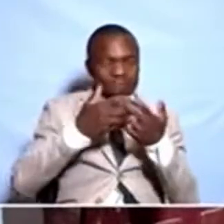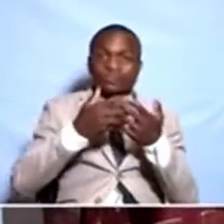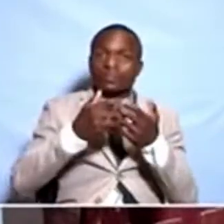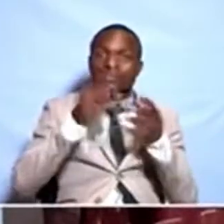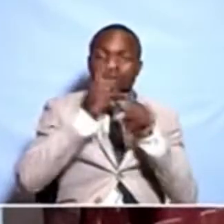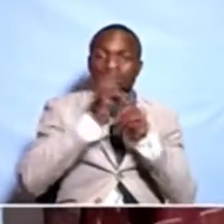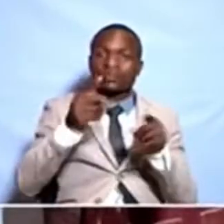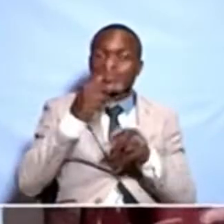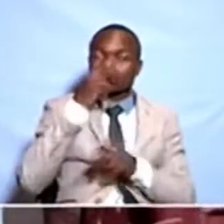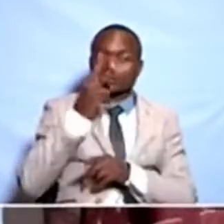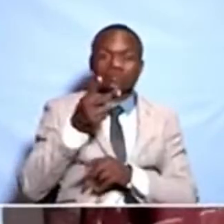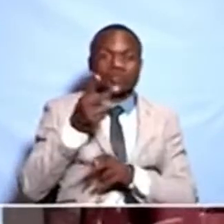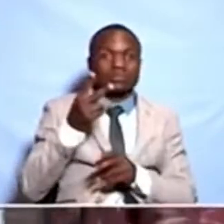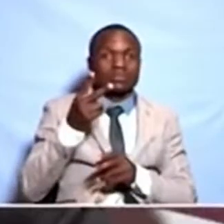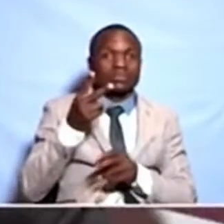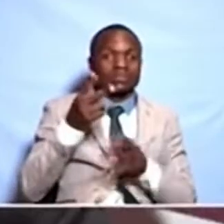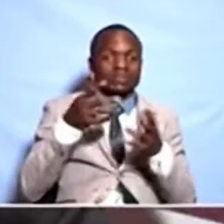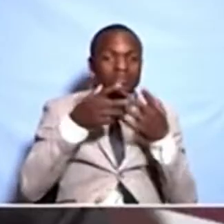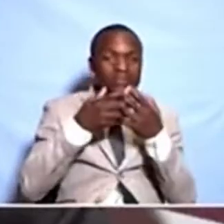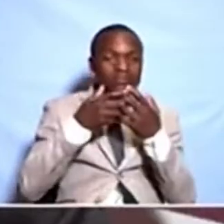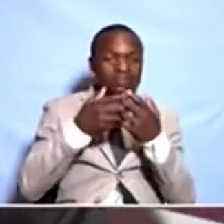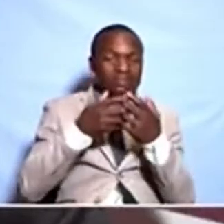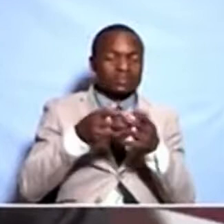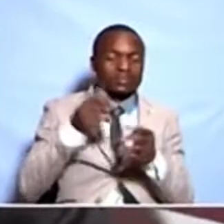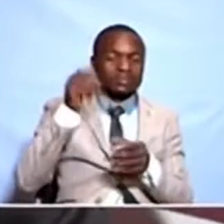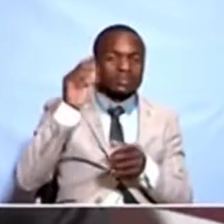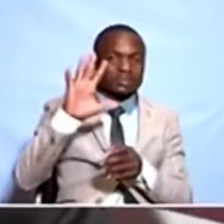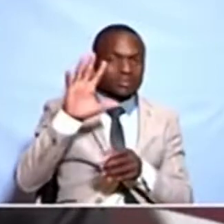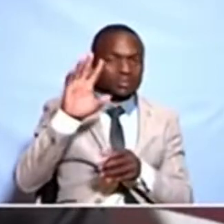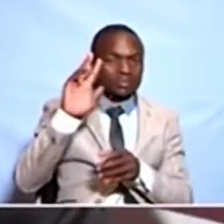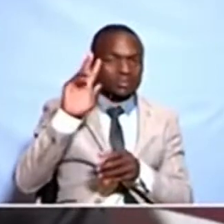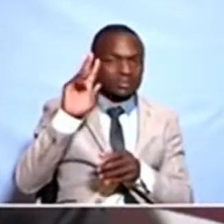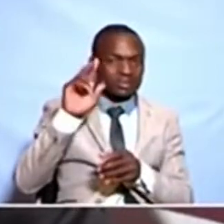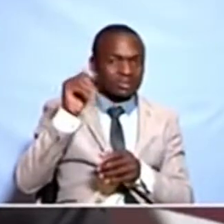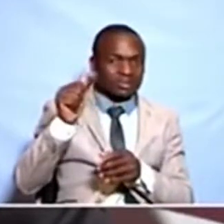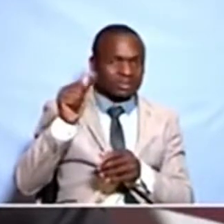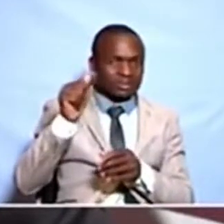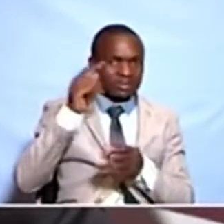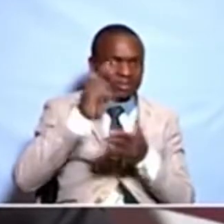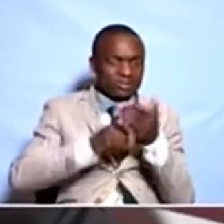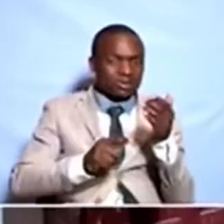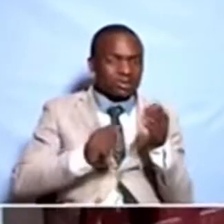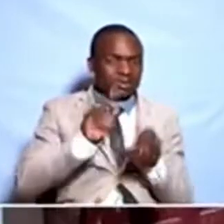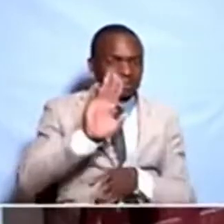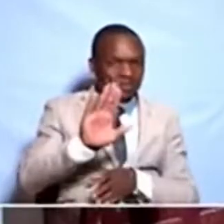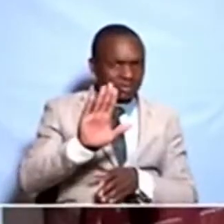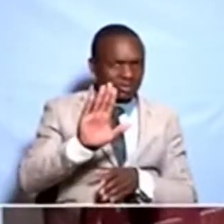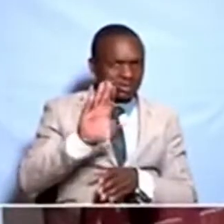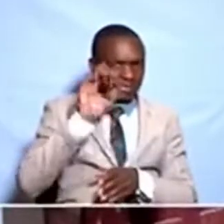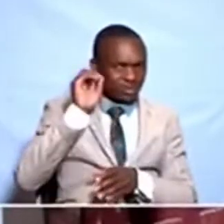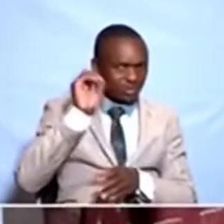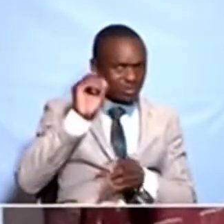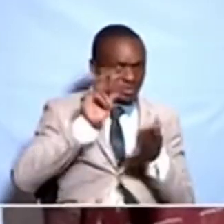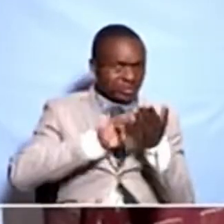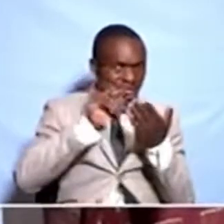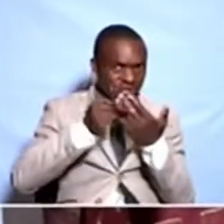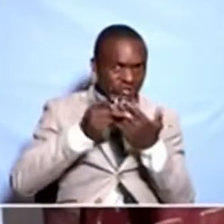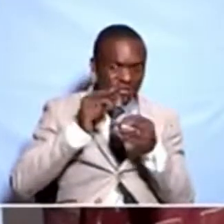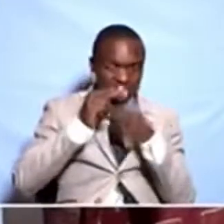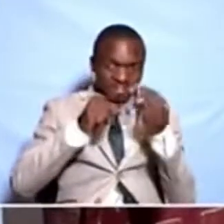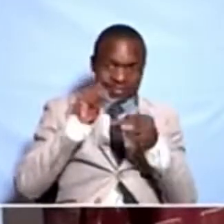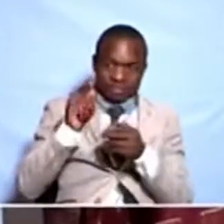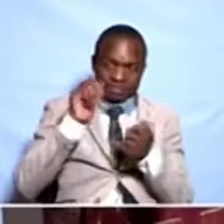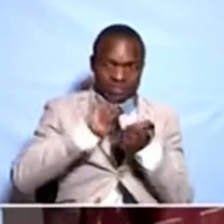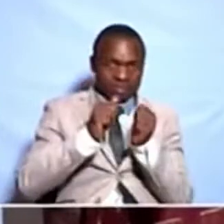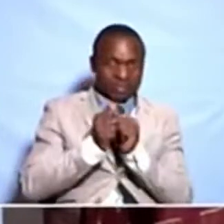the engine is 5A, different from what was on the original documents. Yeah, so that in itself is a problem. There's